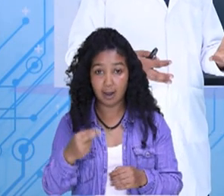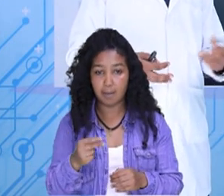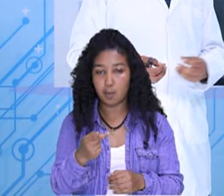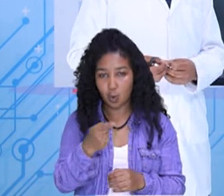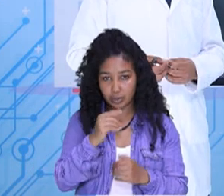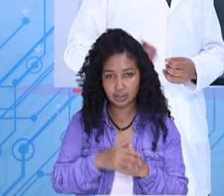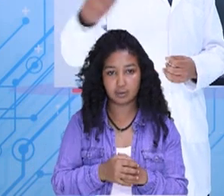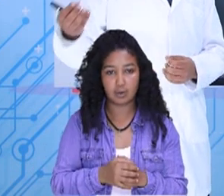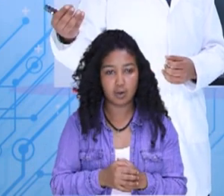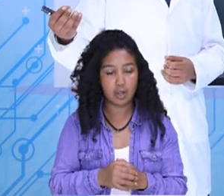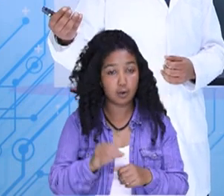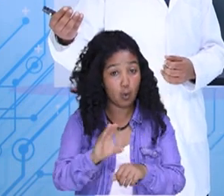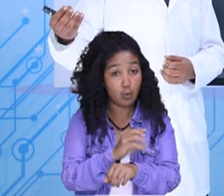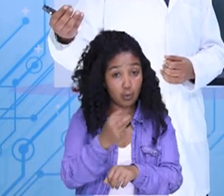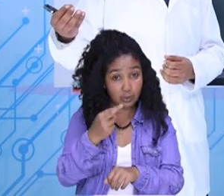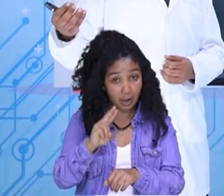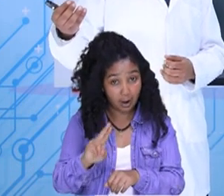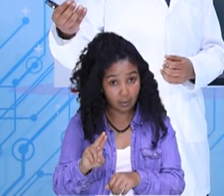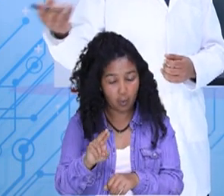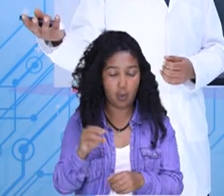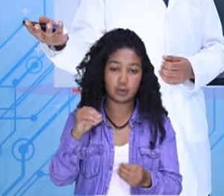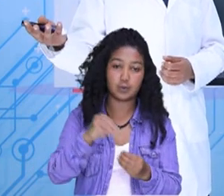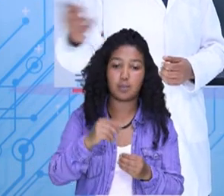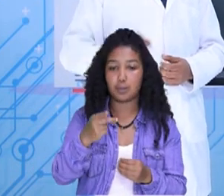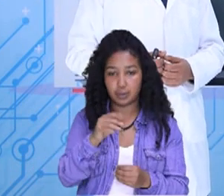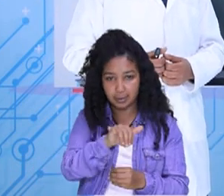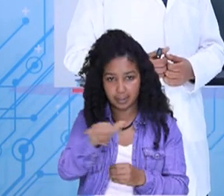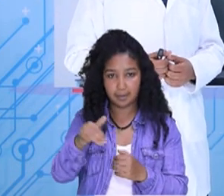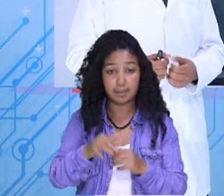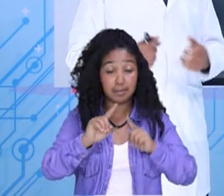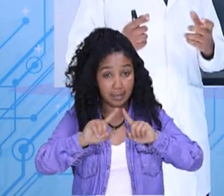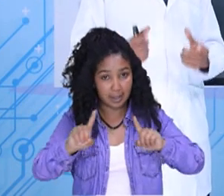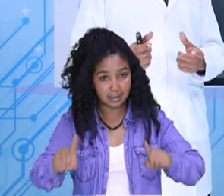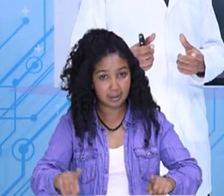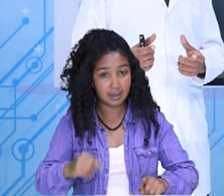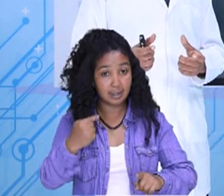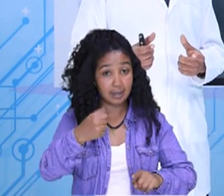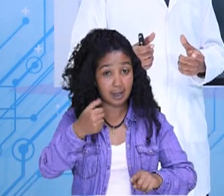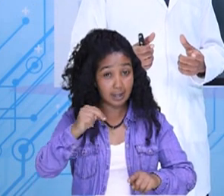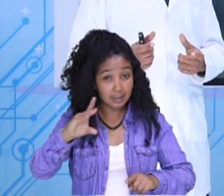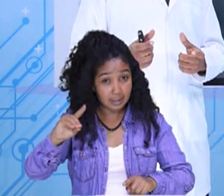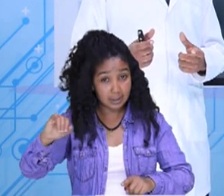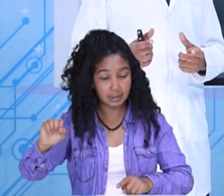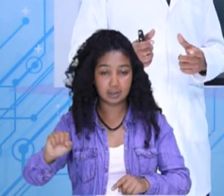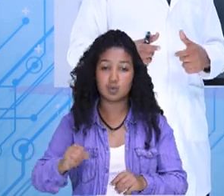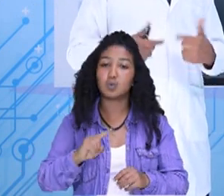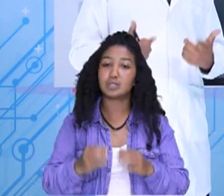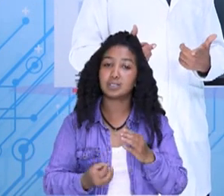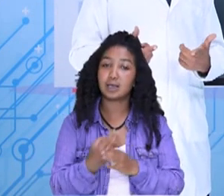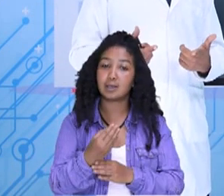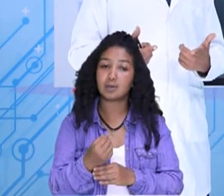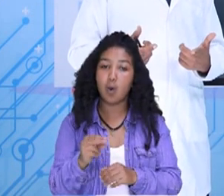are proteins and hormones are also proteins. But glands which